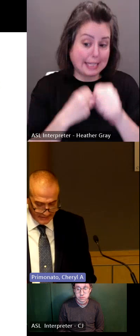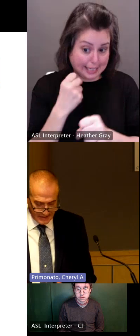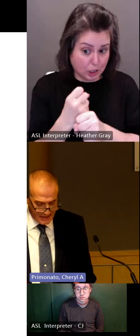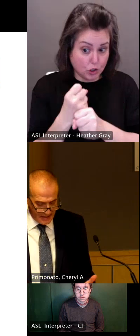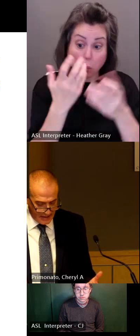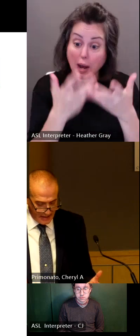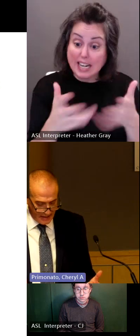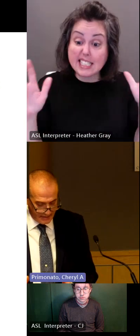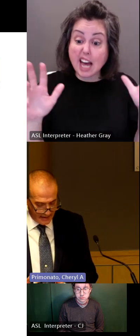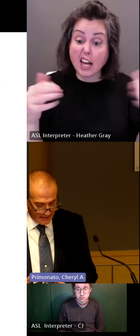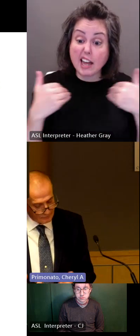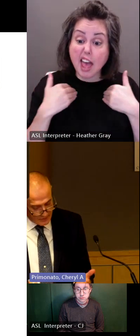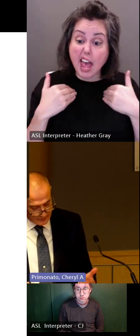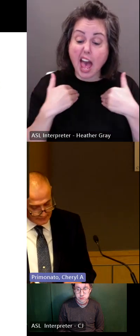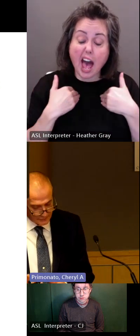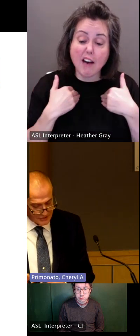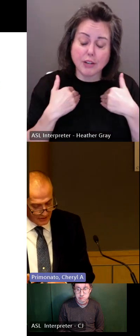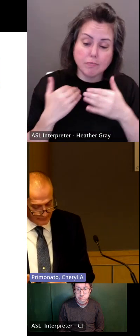training.